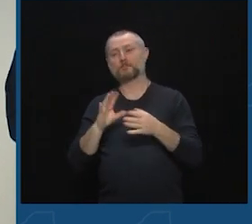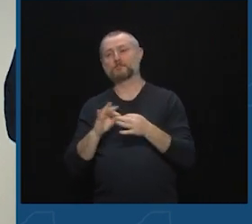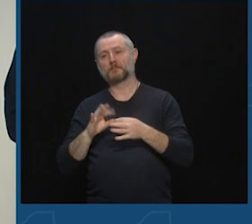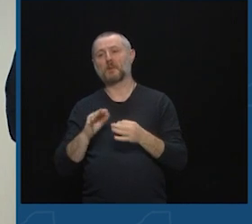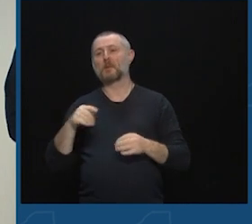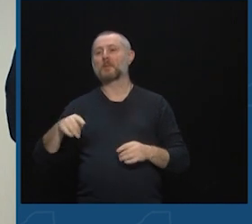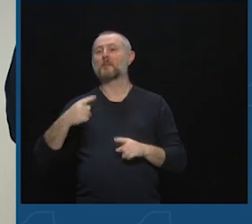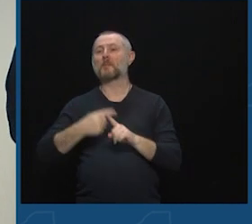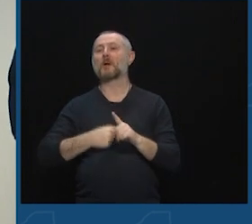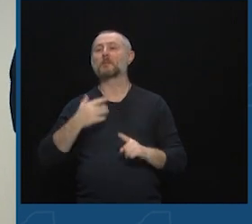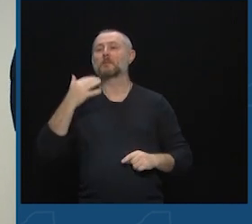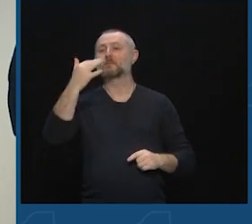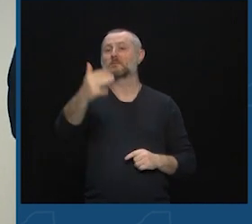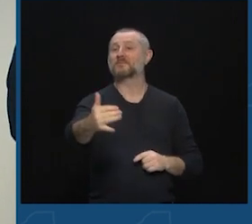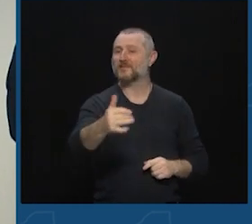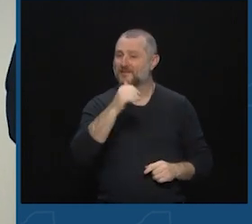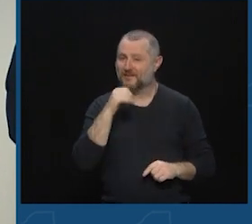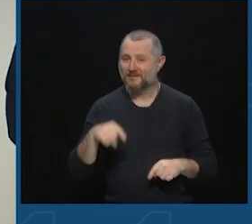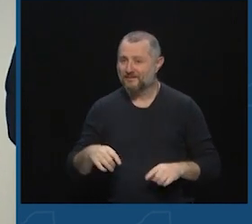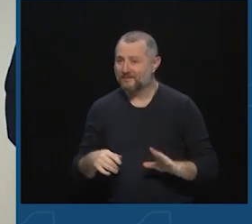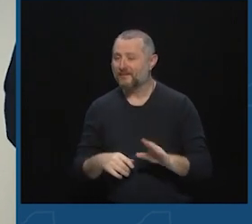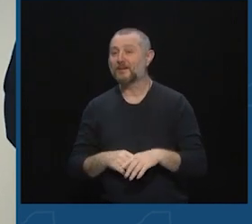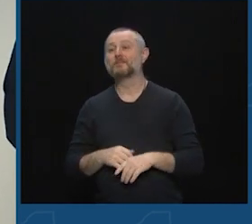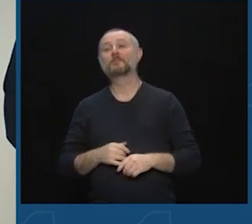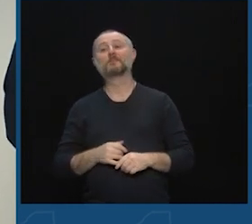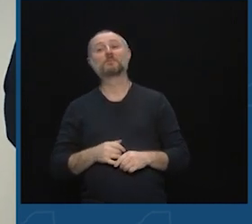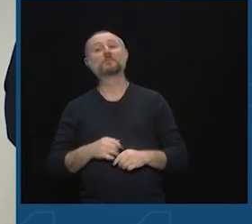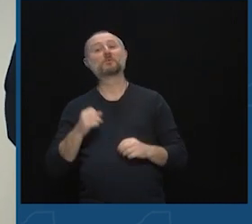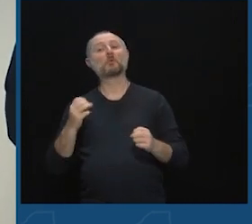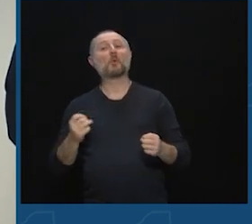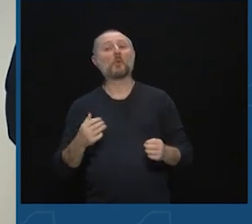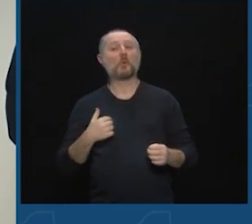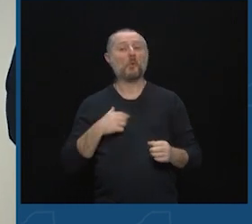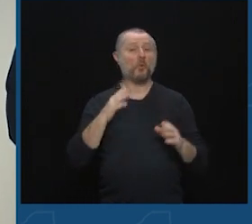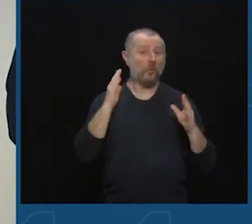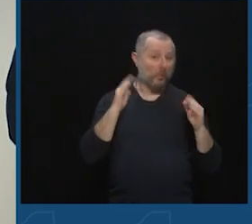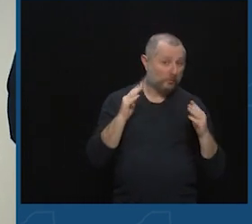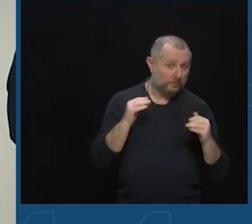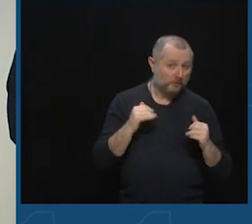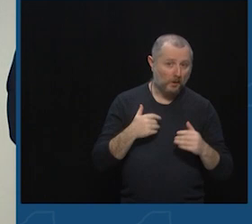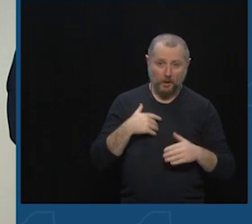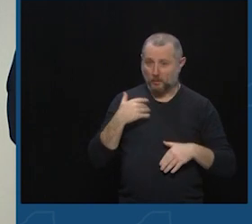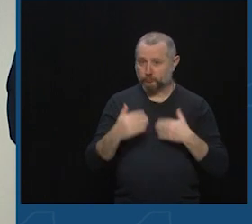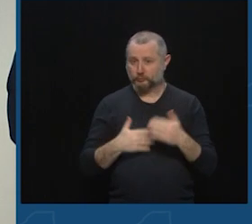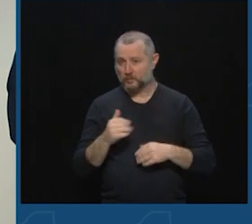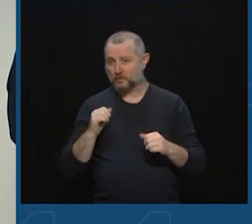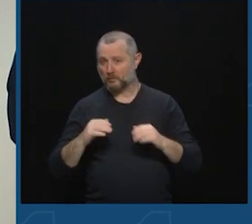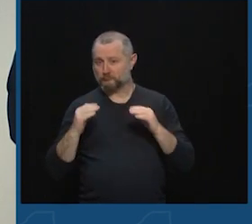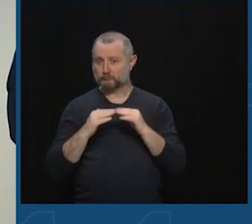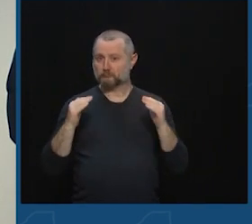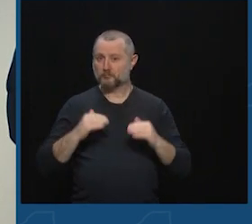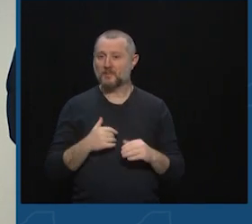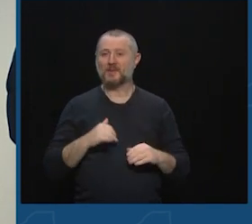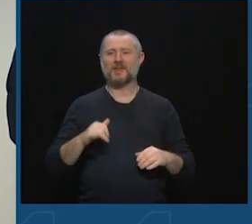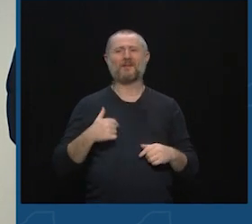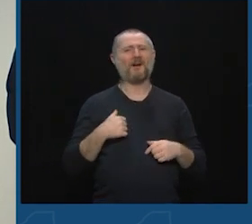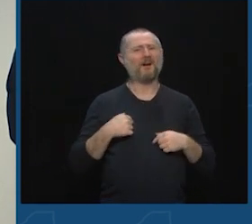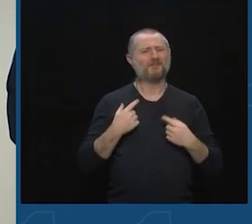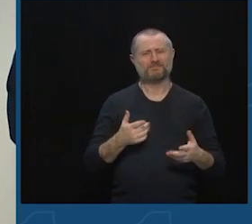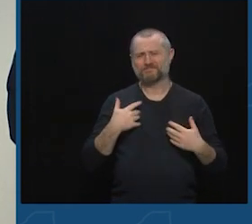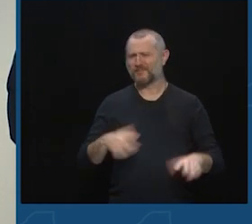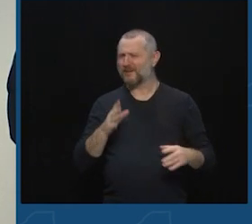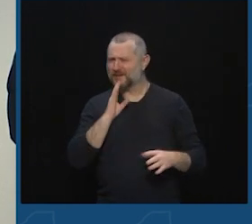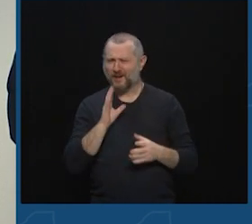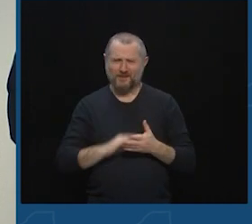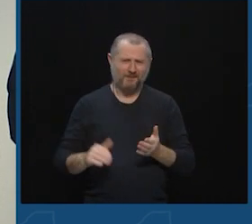So I'm going to continue to head in that direction. We're hoping to get to that. I've said that for weeks. That is our goal. But I'm going to